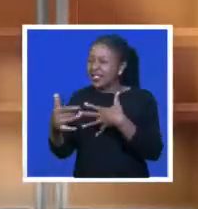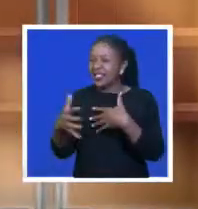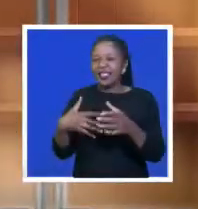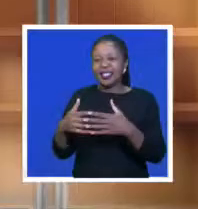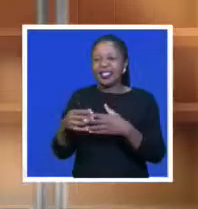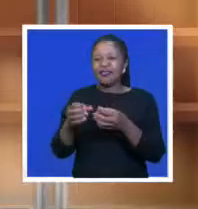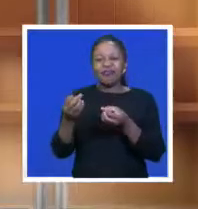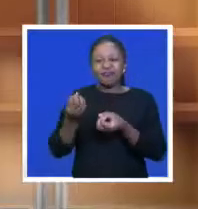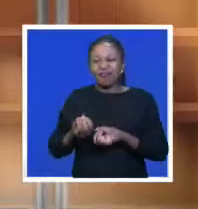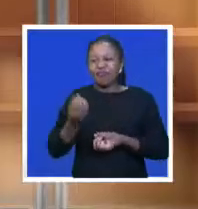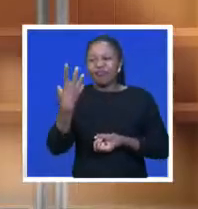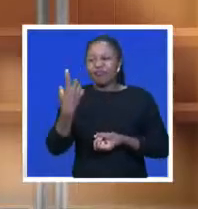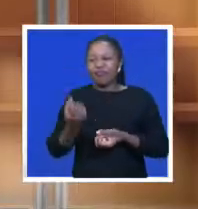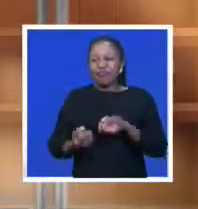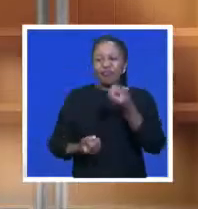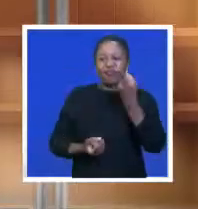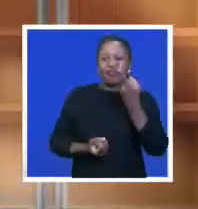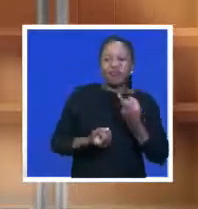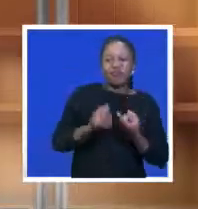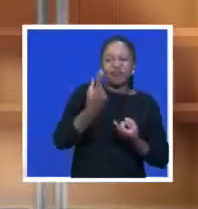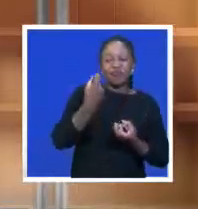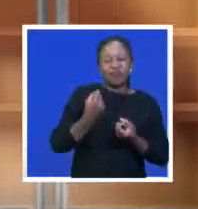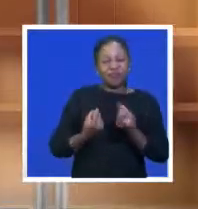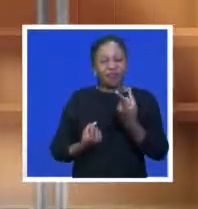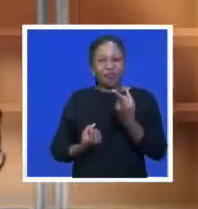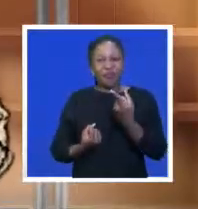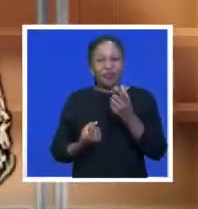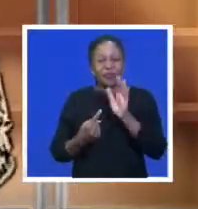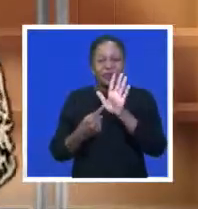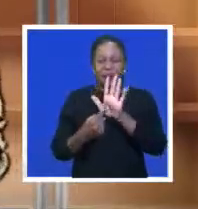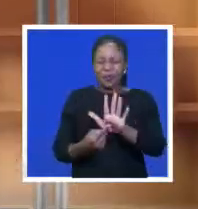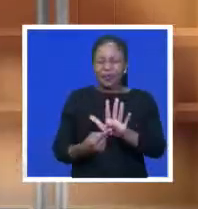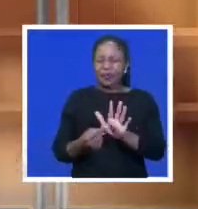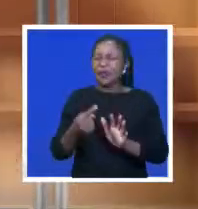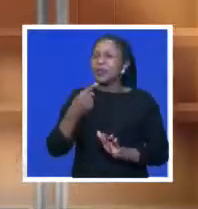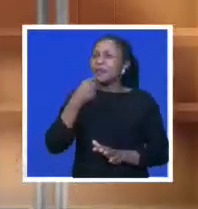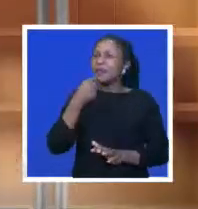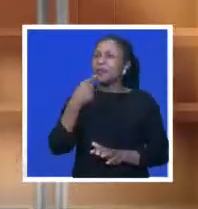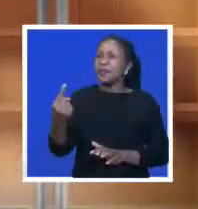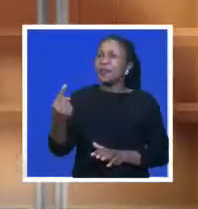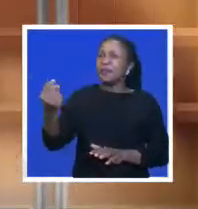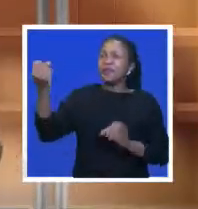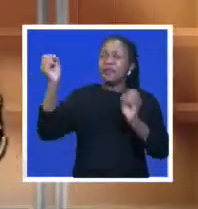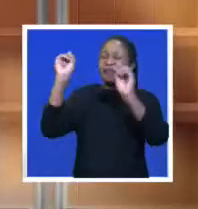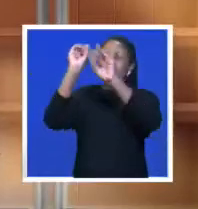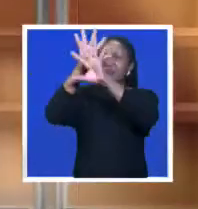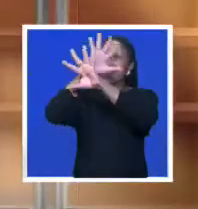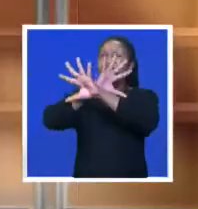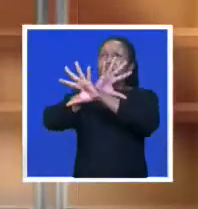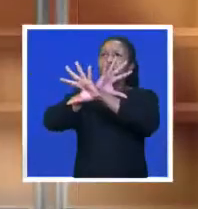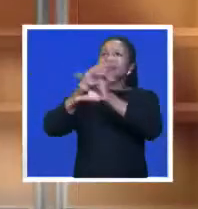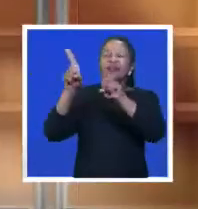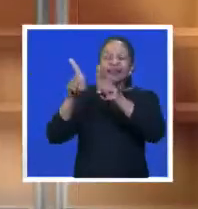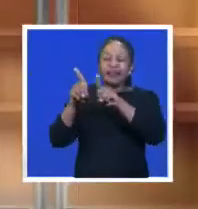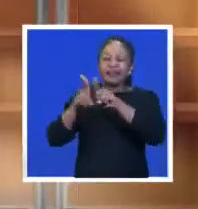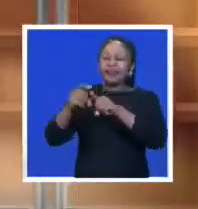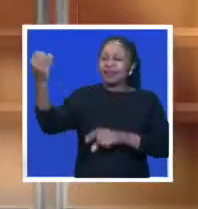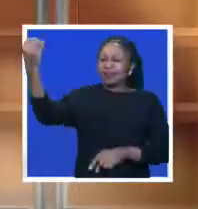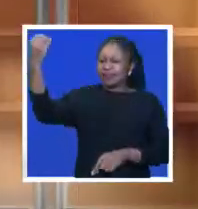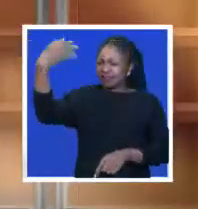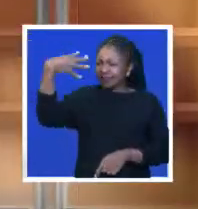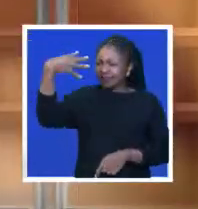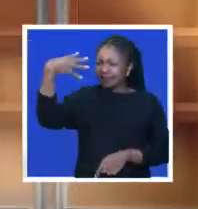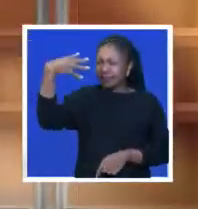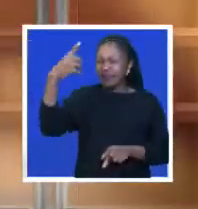and the light was there. "Let there be the sun," and the sun came into the sky. "Let there be fish," and